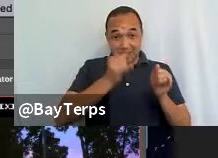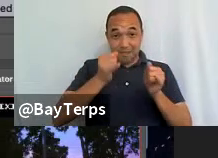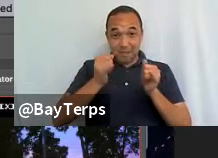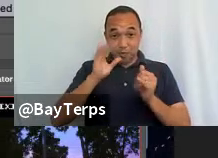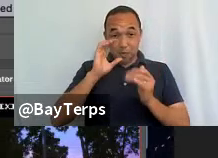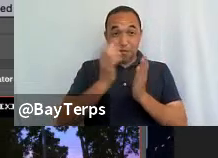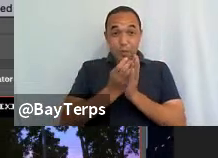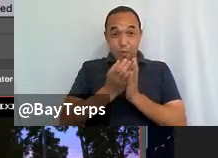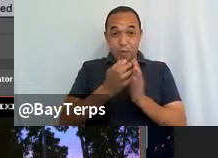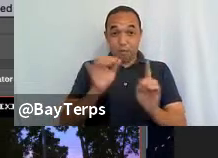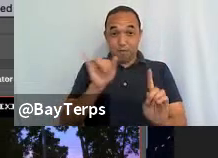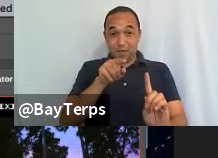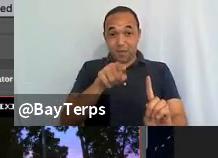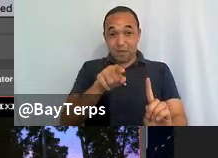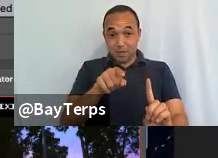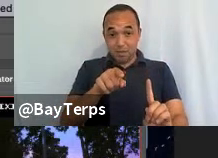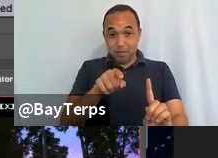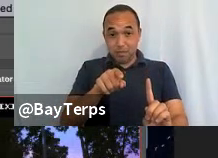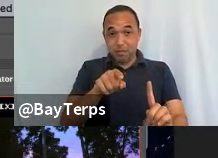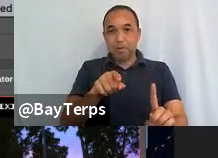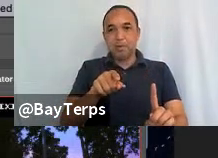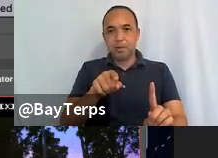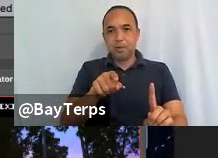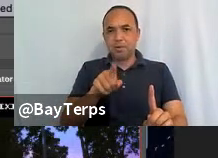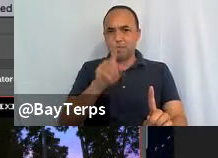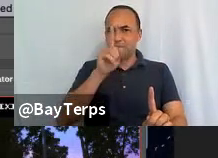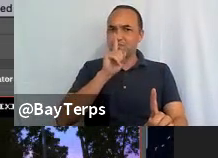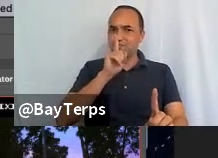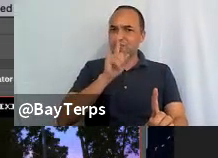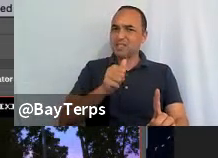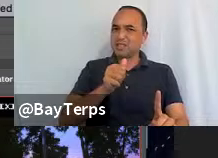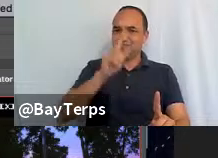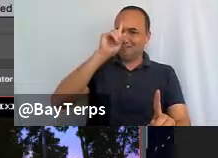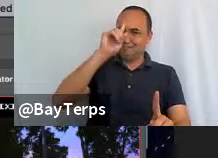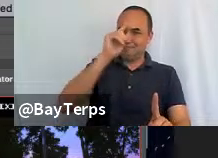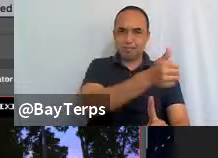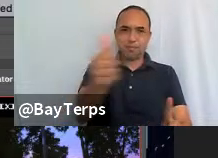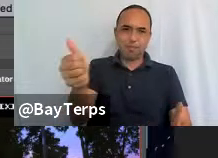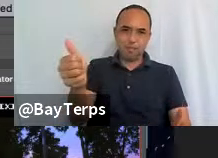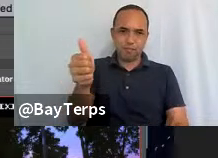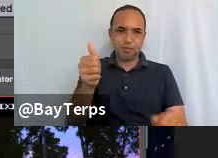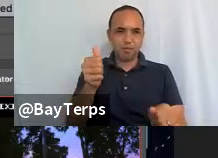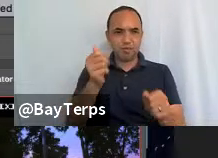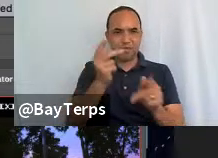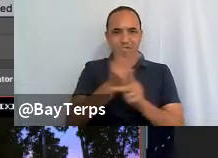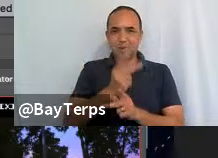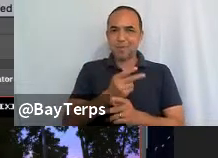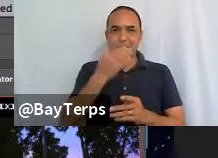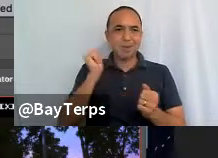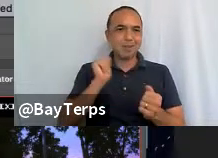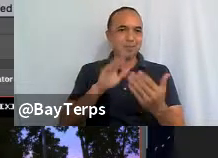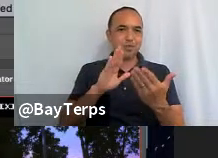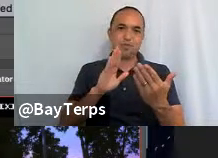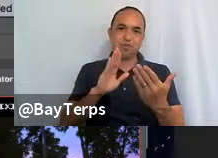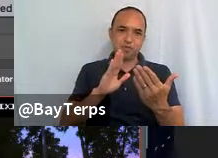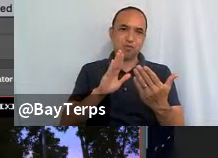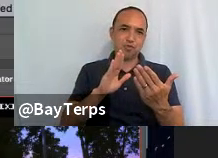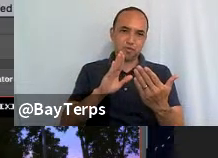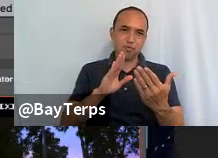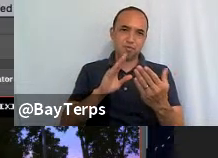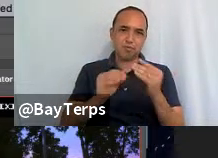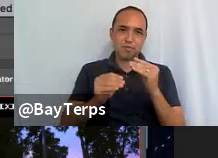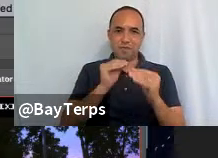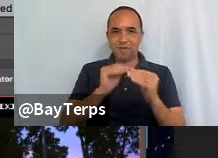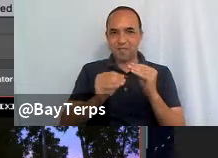this, it's really up to the user to try to figure out what the best way is to fix